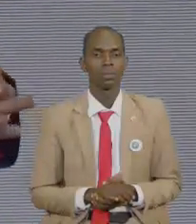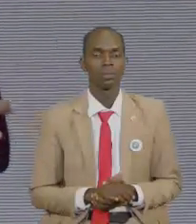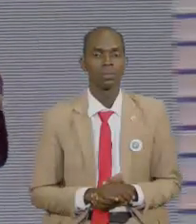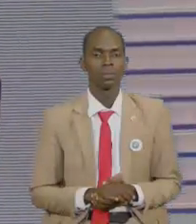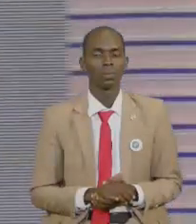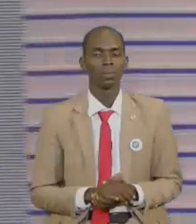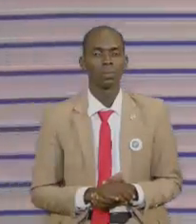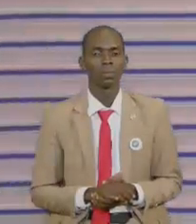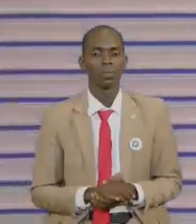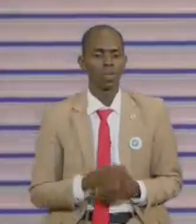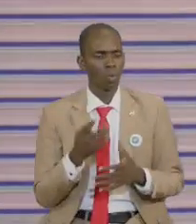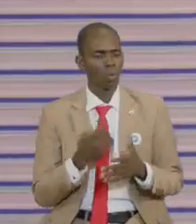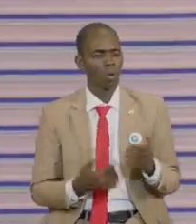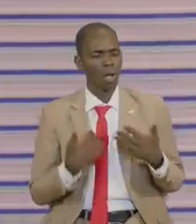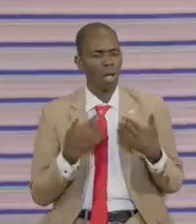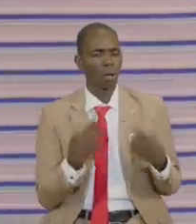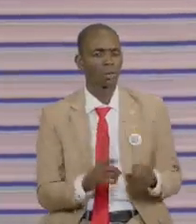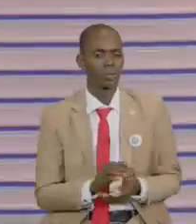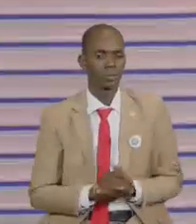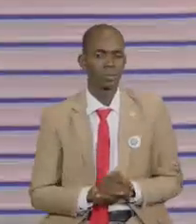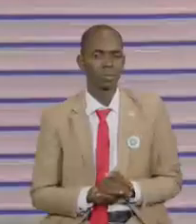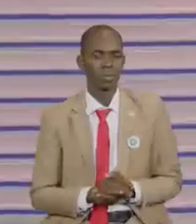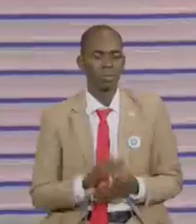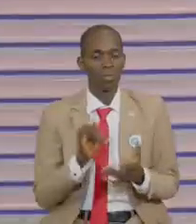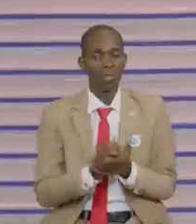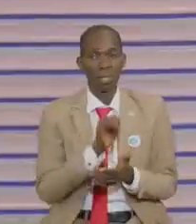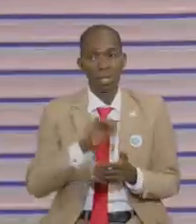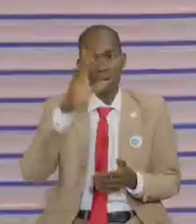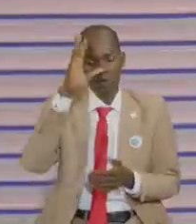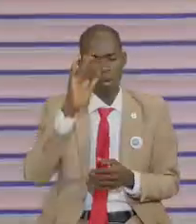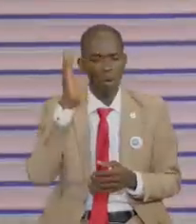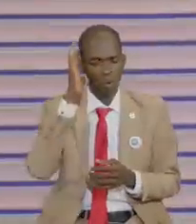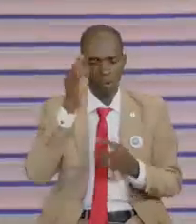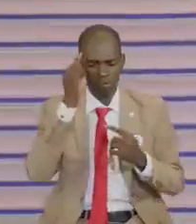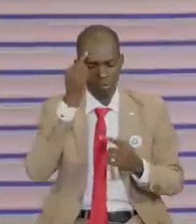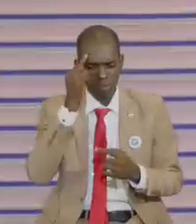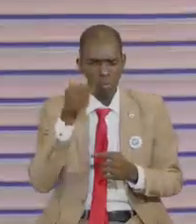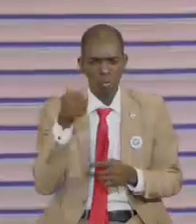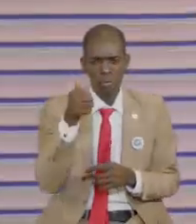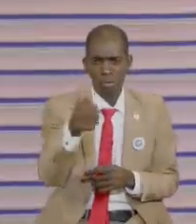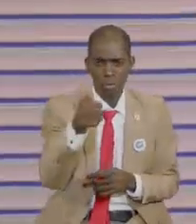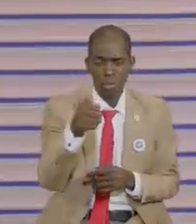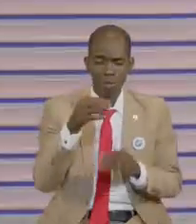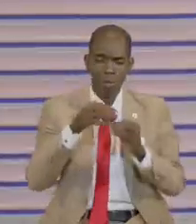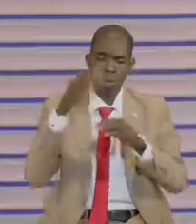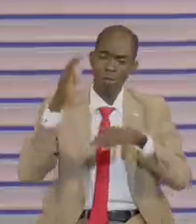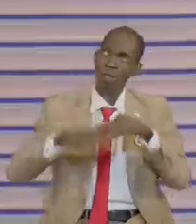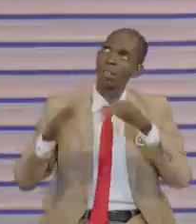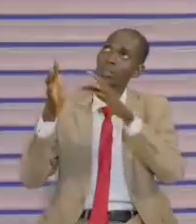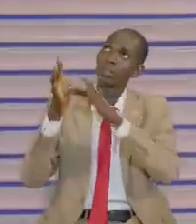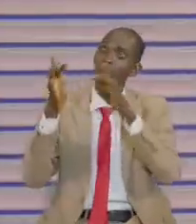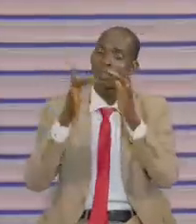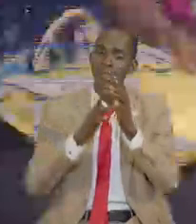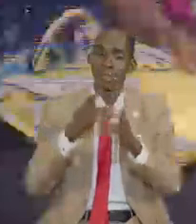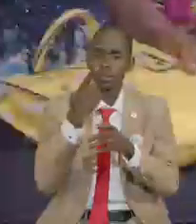What has happened? That a man will think of himself above Jesus, his Savior.